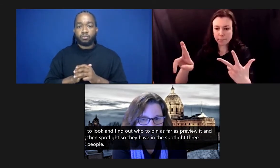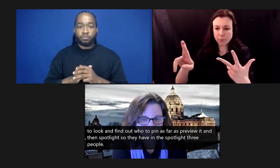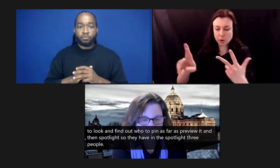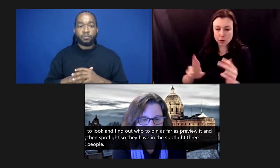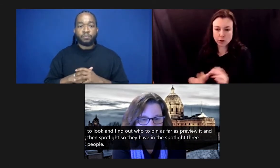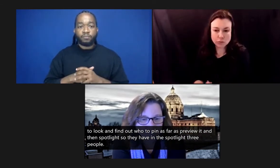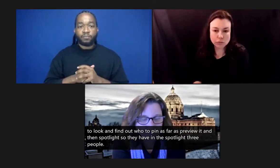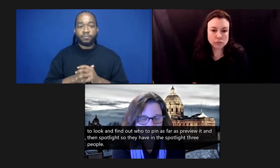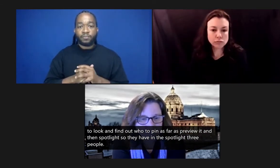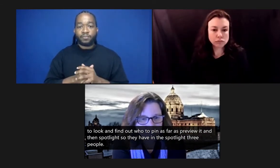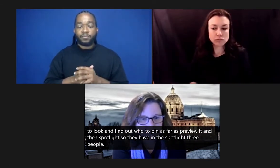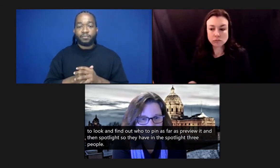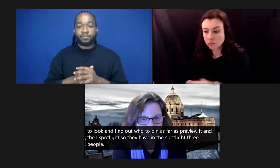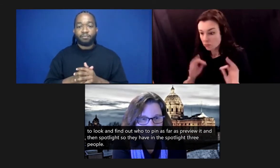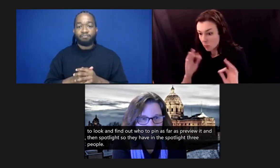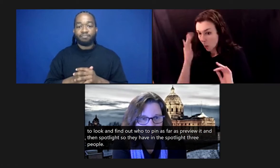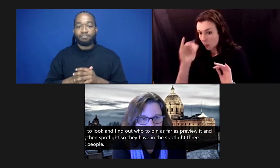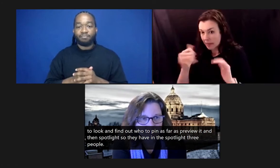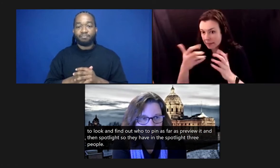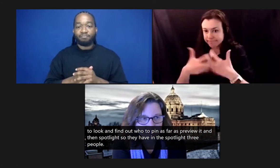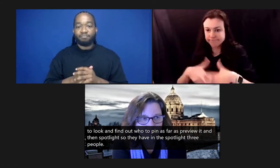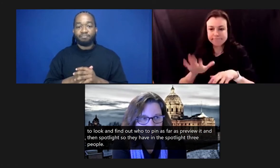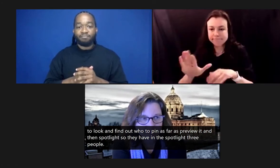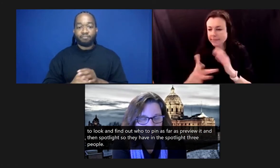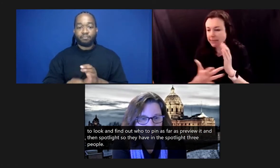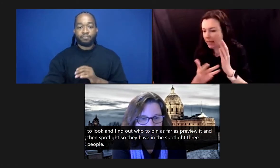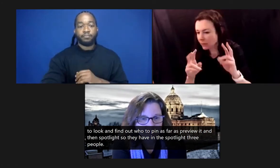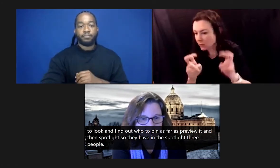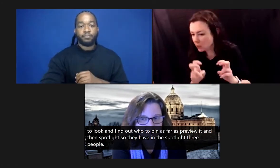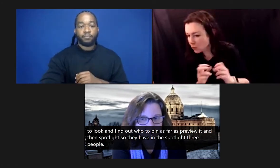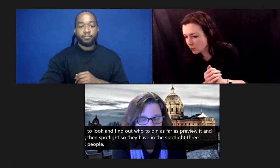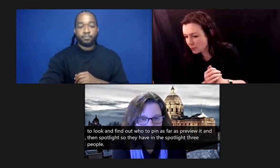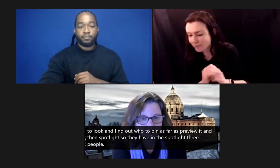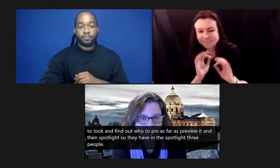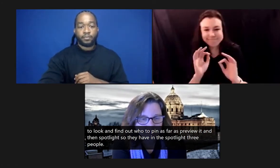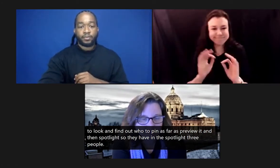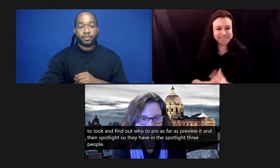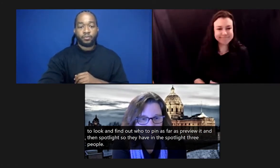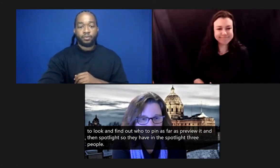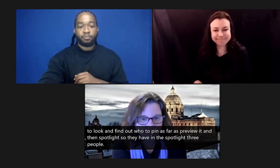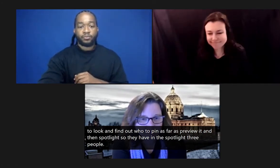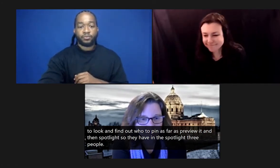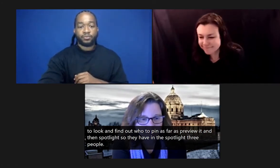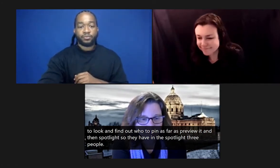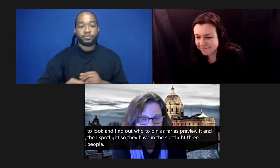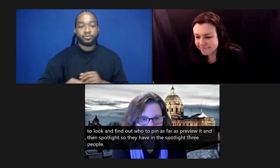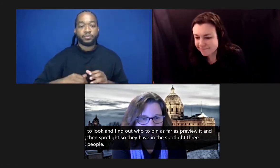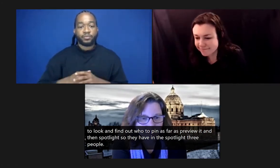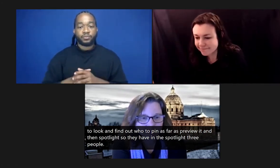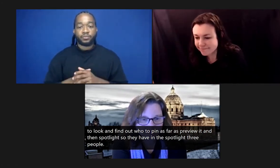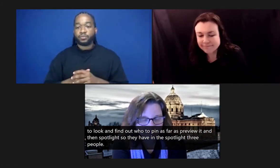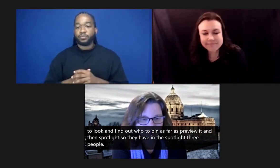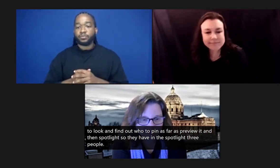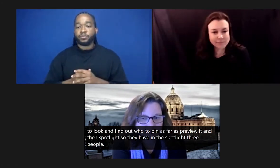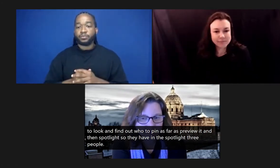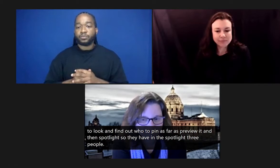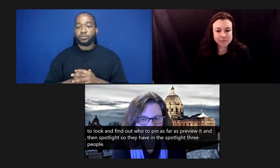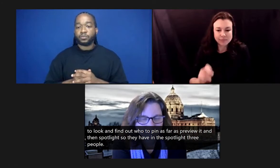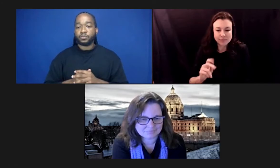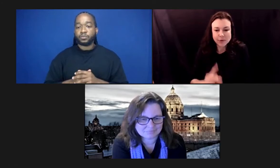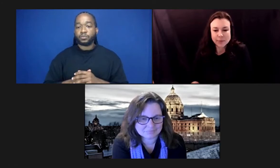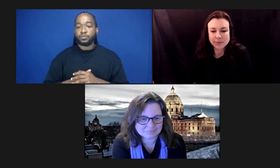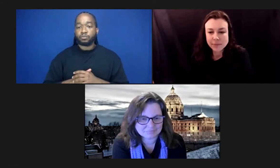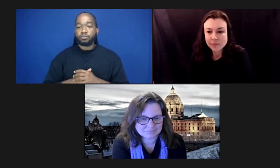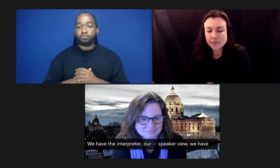have the interpreter, we have myself, and we have Michelle Weber. So I think that might have just been a technical